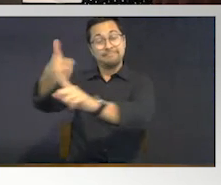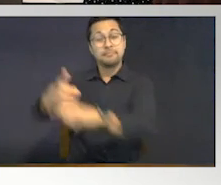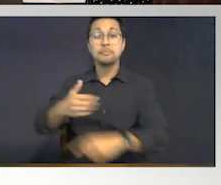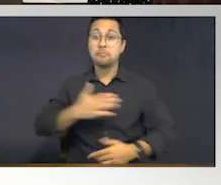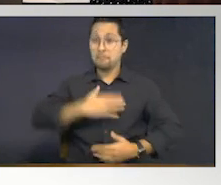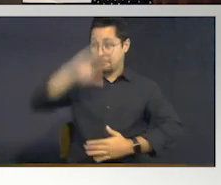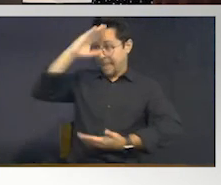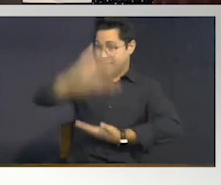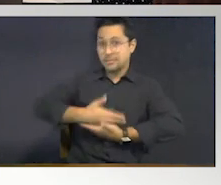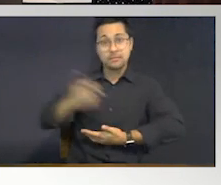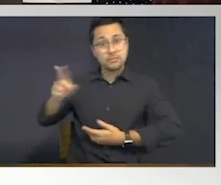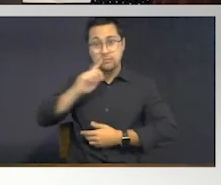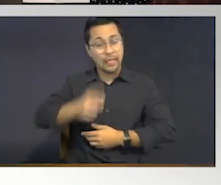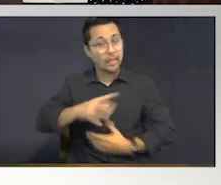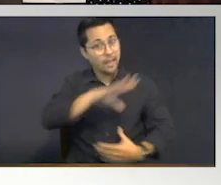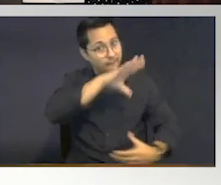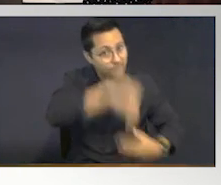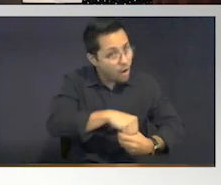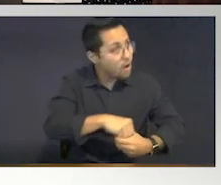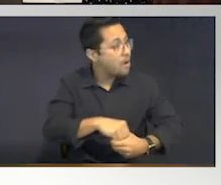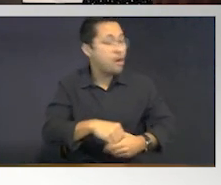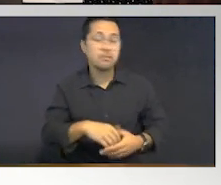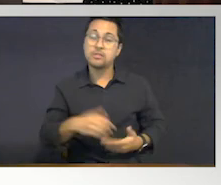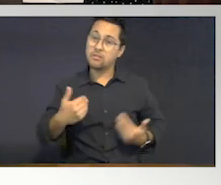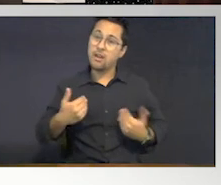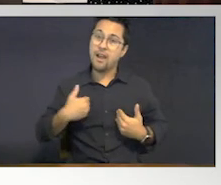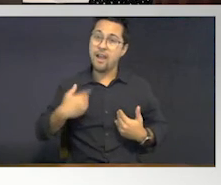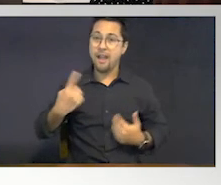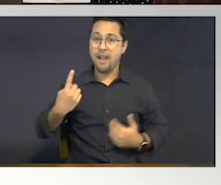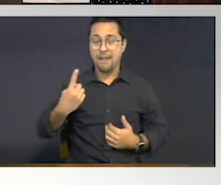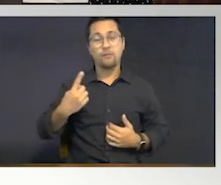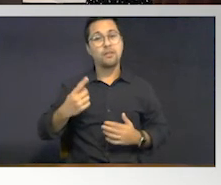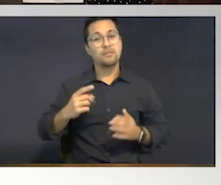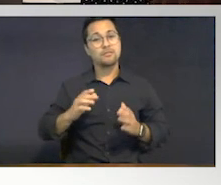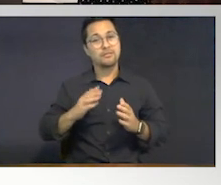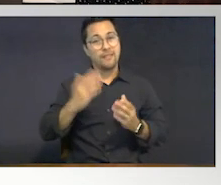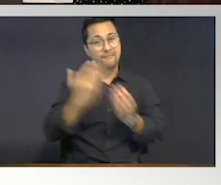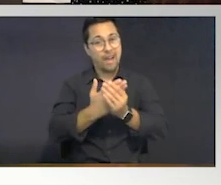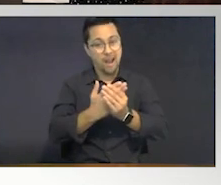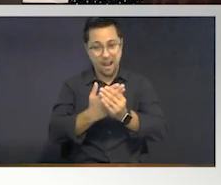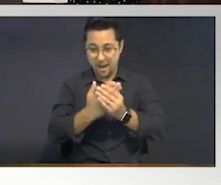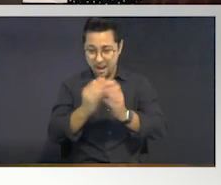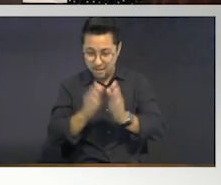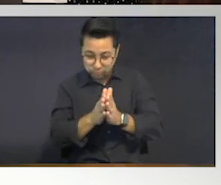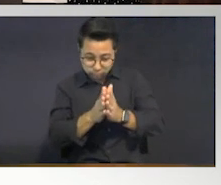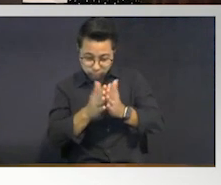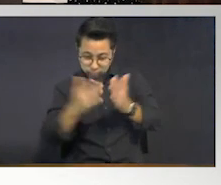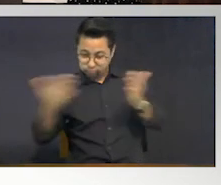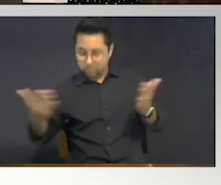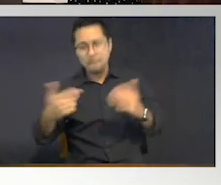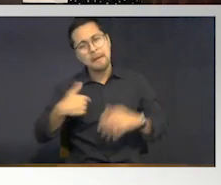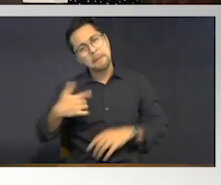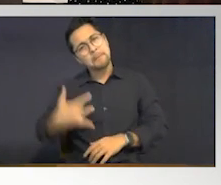involved, so I have, you know, one of those little expandable files, and I keep the last